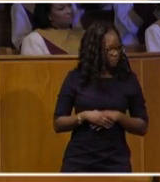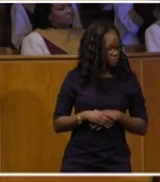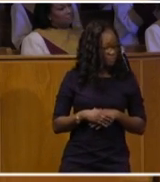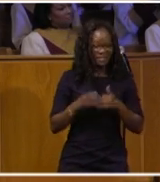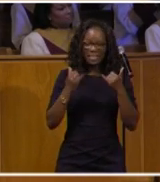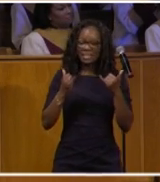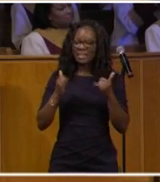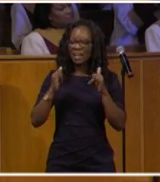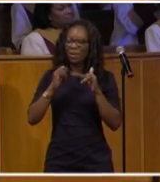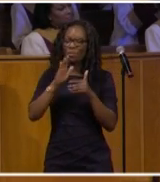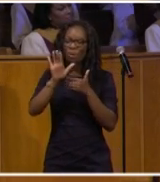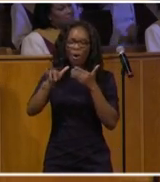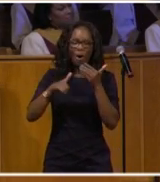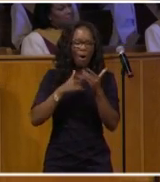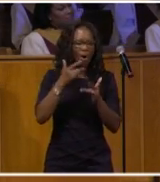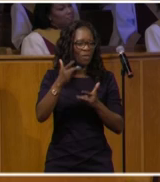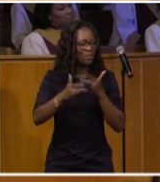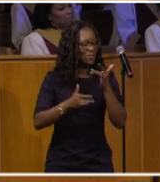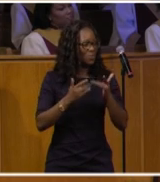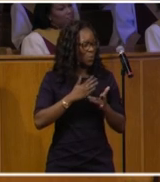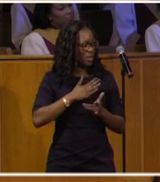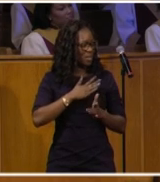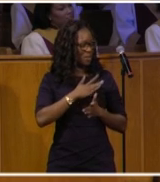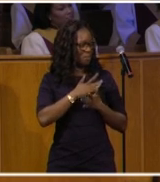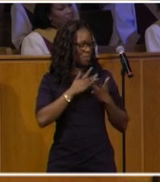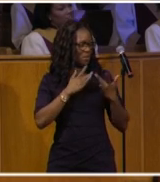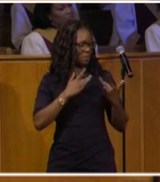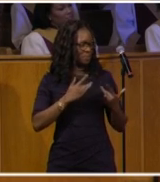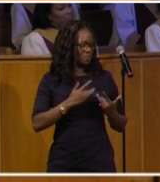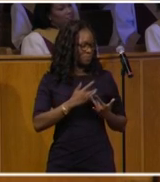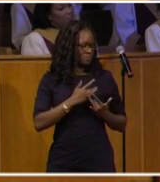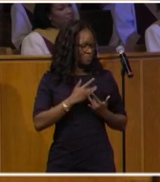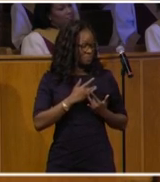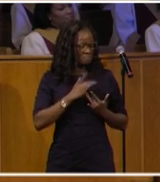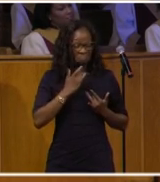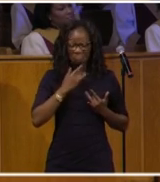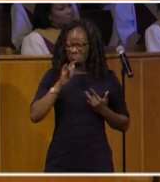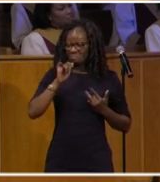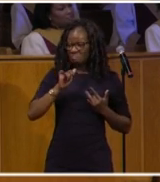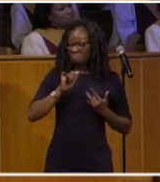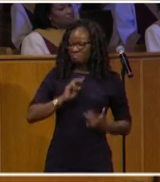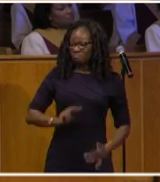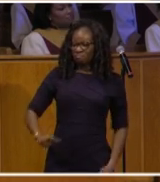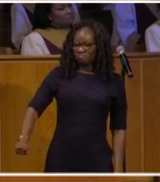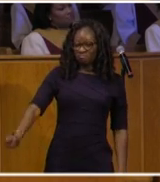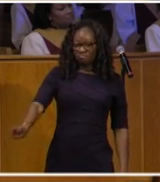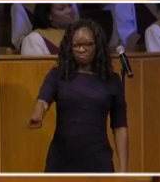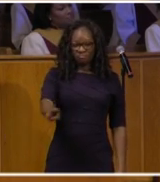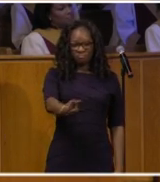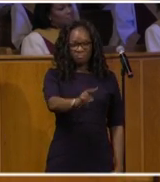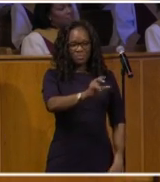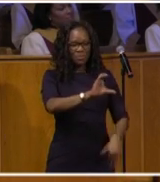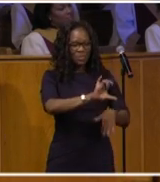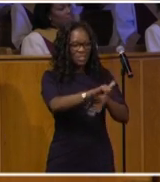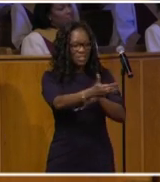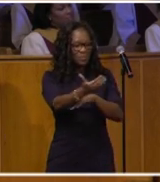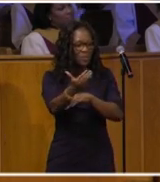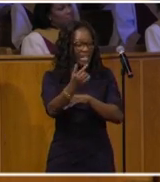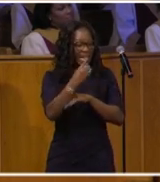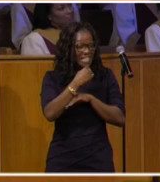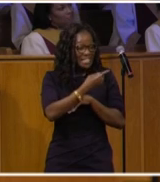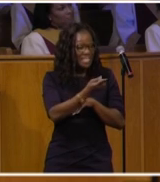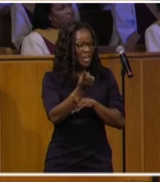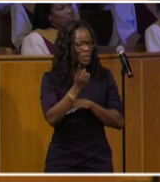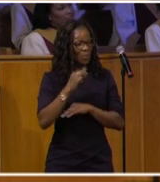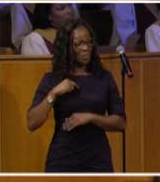with all the joy in my heart that I can look at you this morning and say to you,